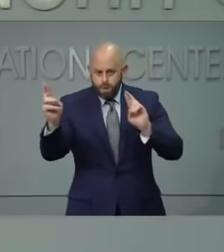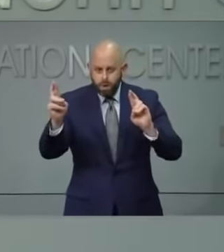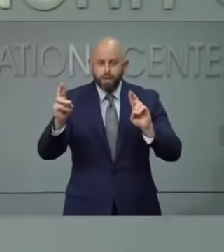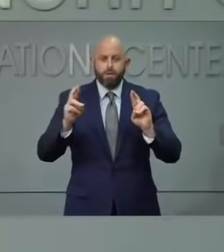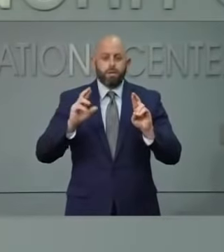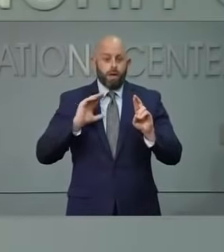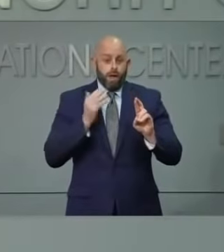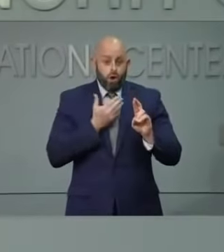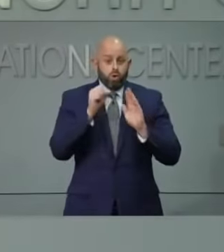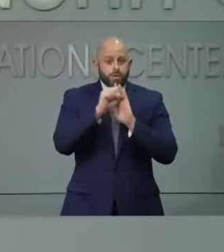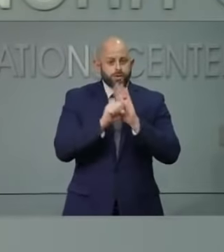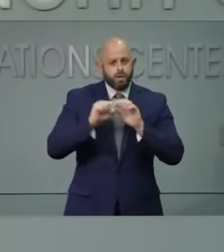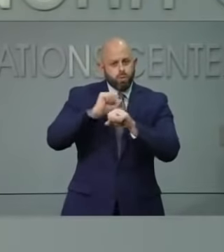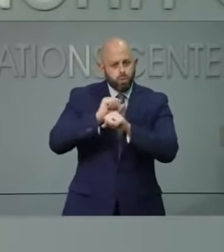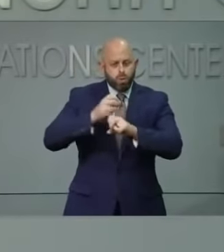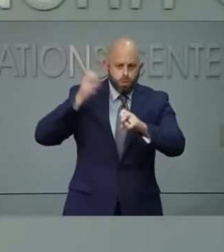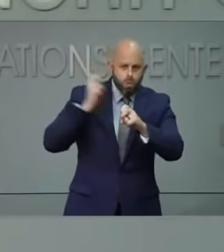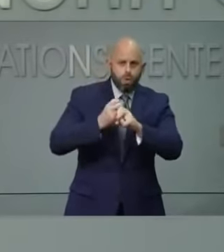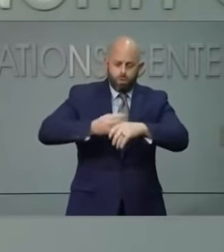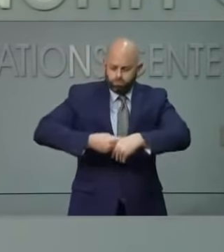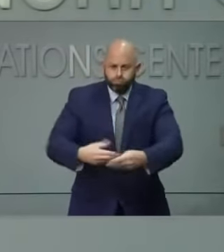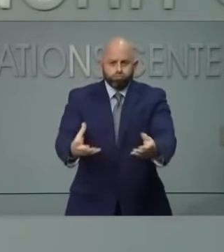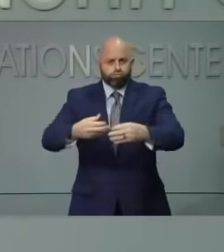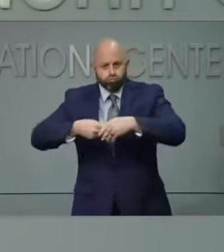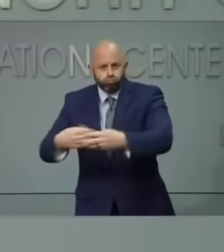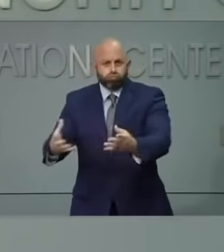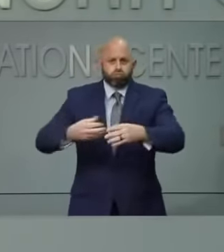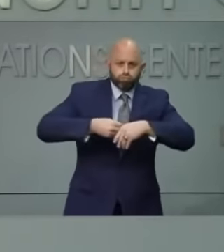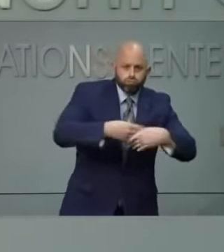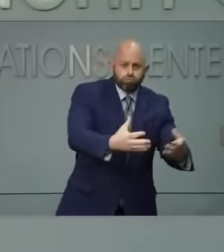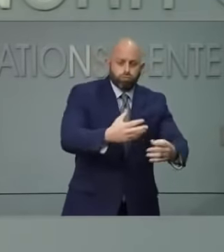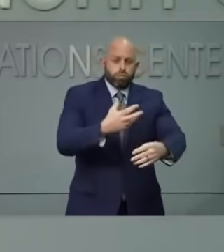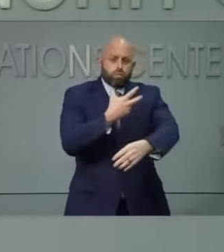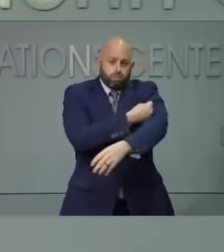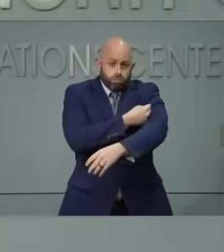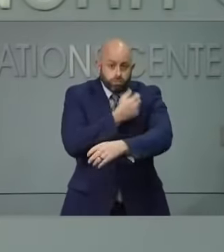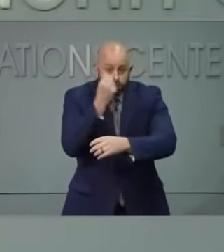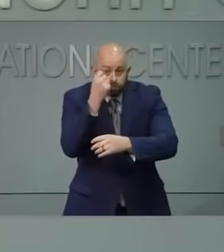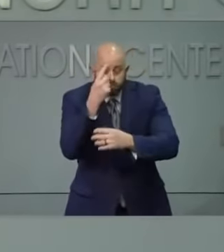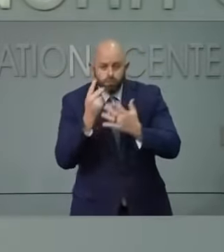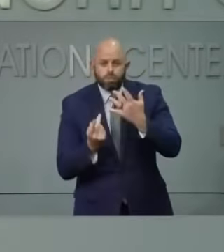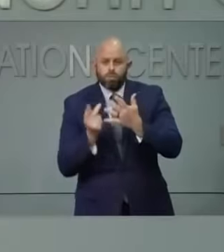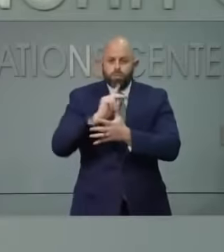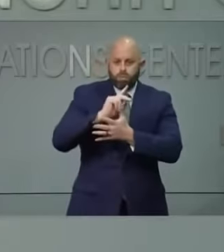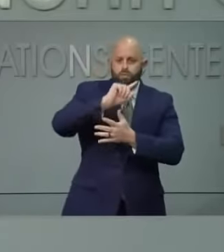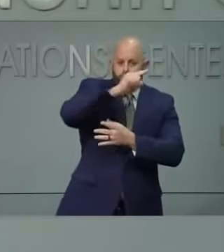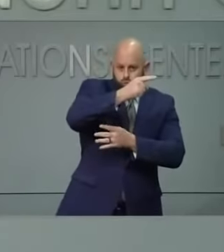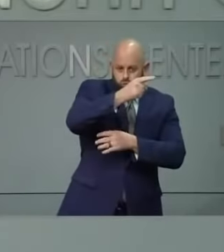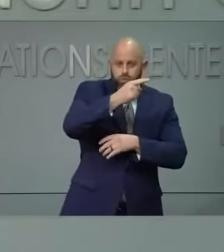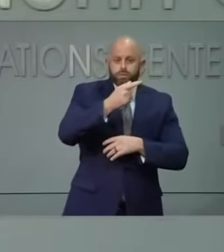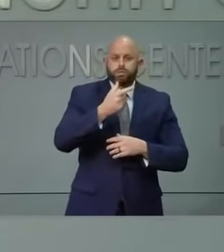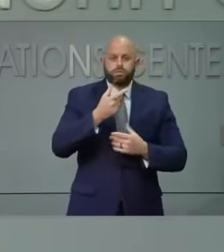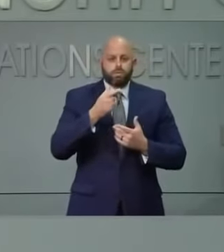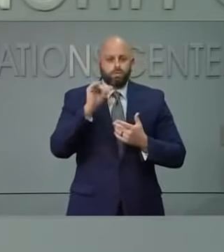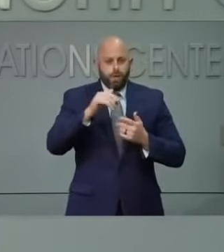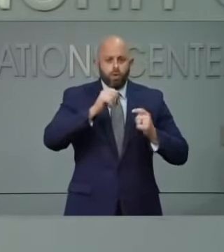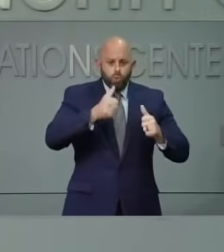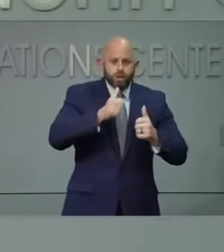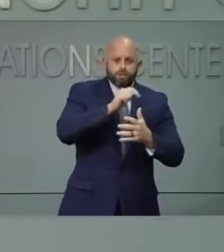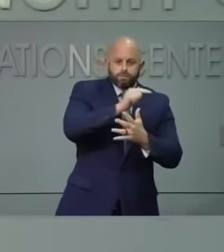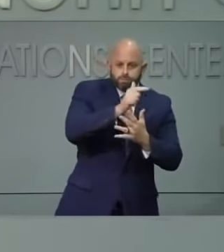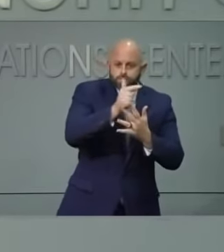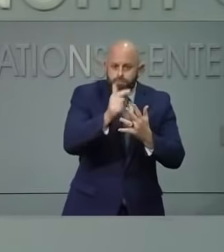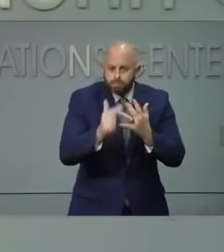vaccines to people in order of the prioritization as quickly as possible. But I'll let